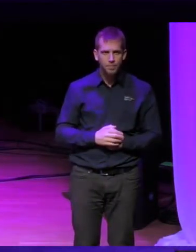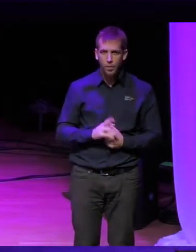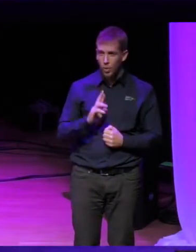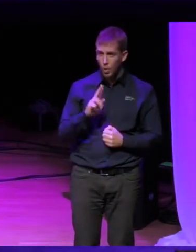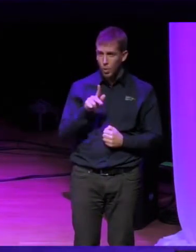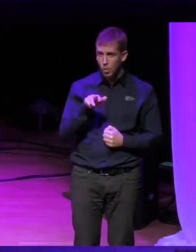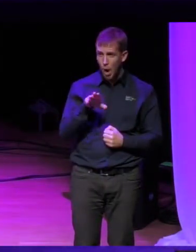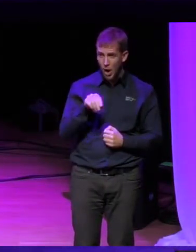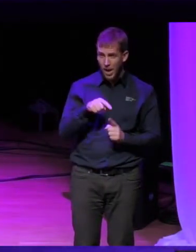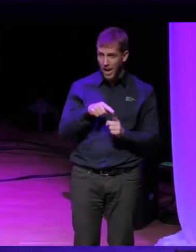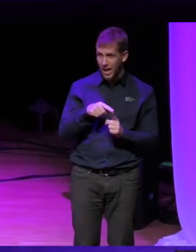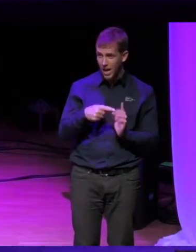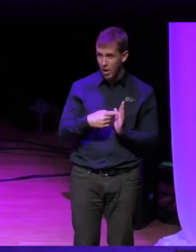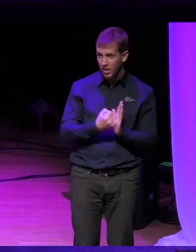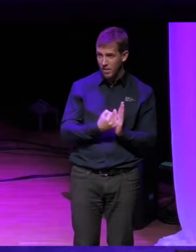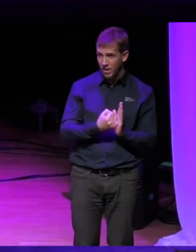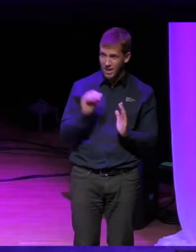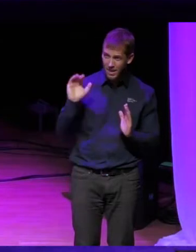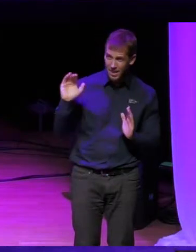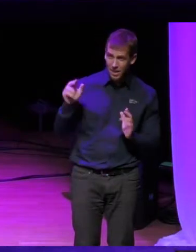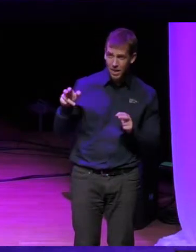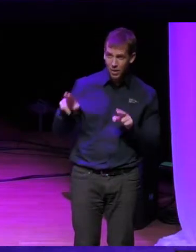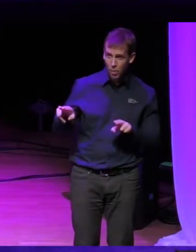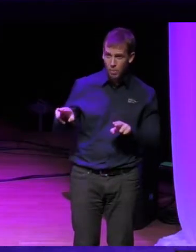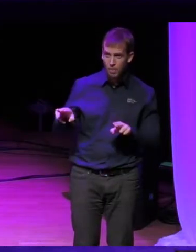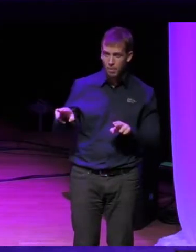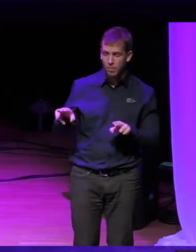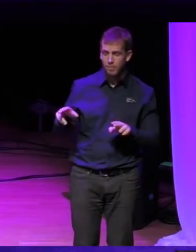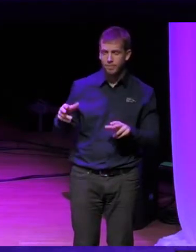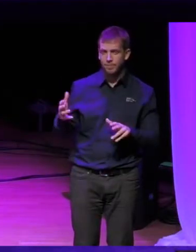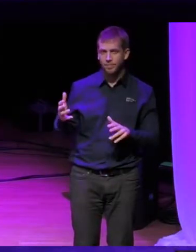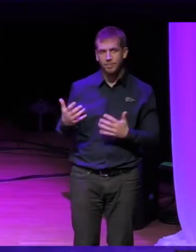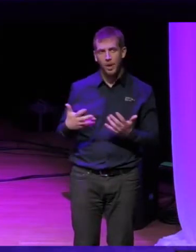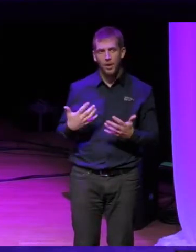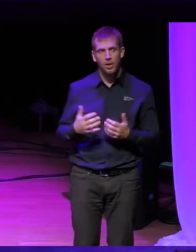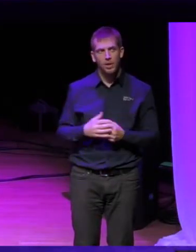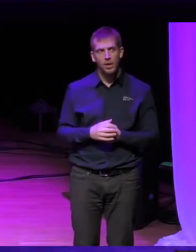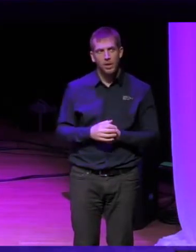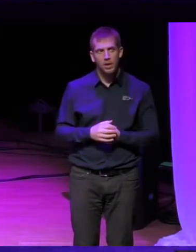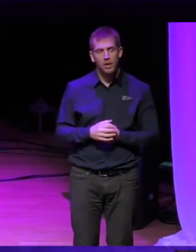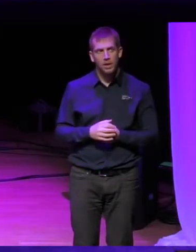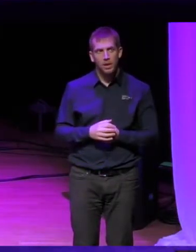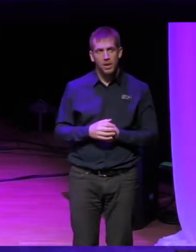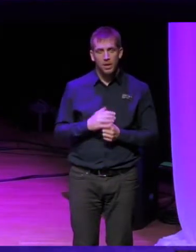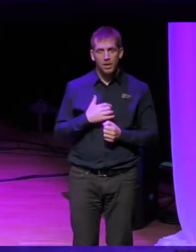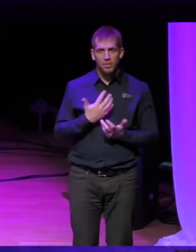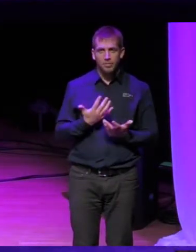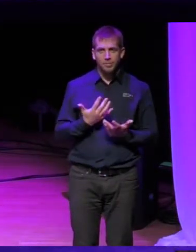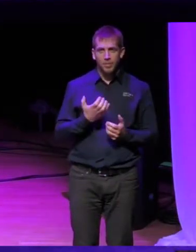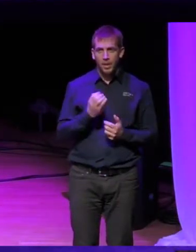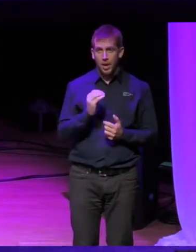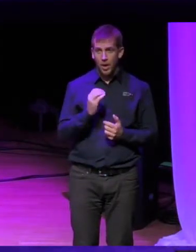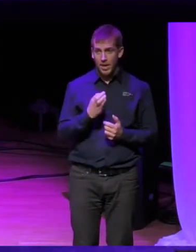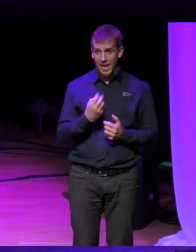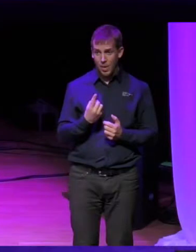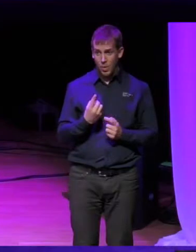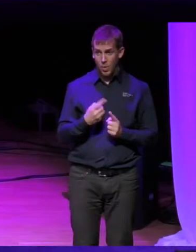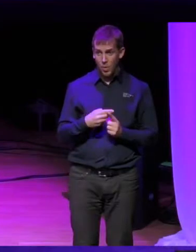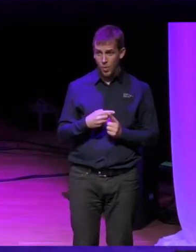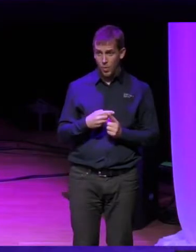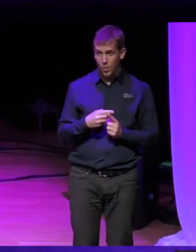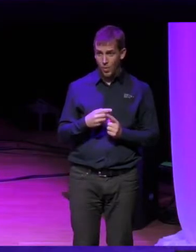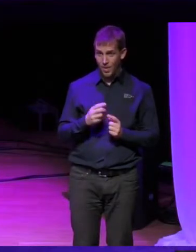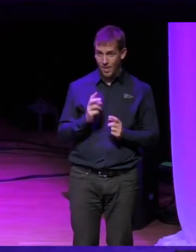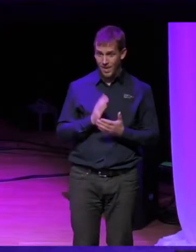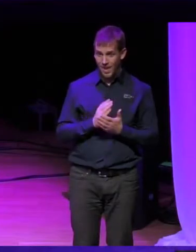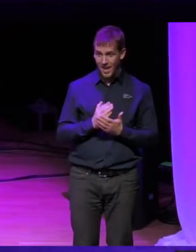orders. Is the support you get? I'm guessing that the ACLU received a lot of new